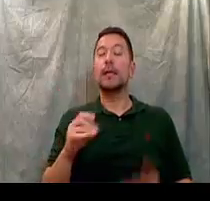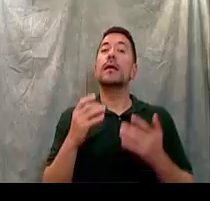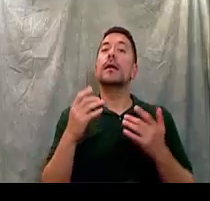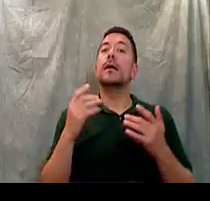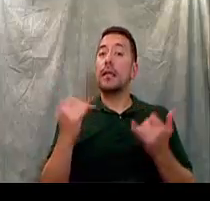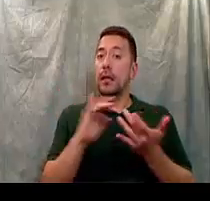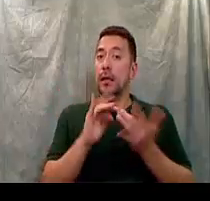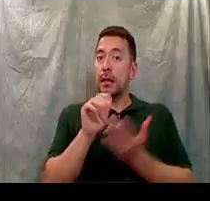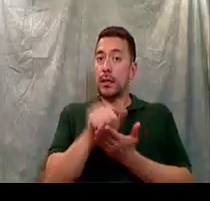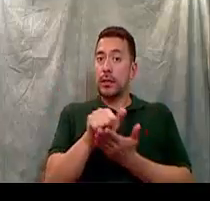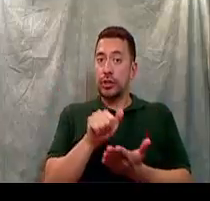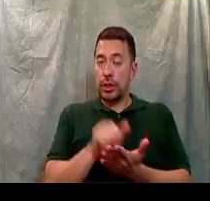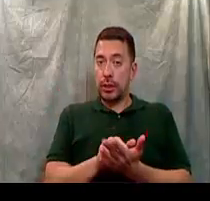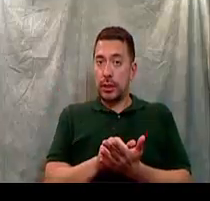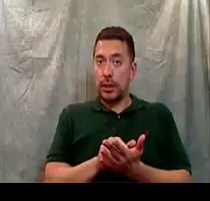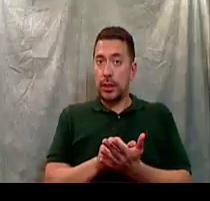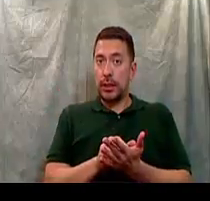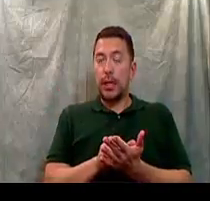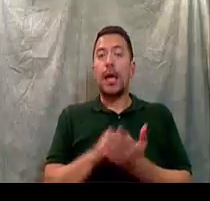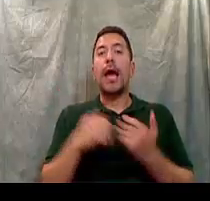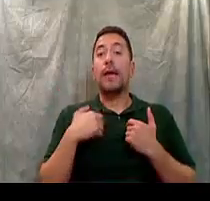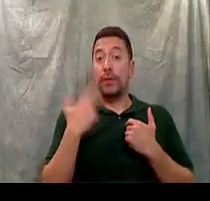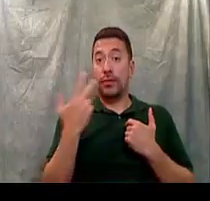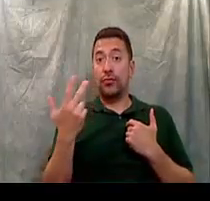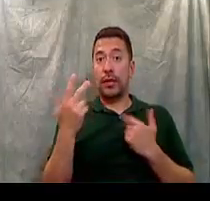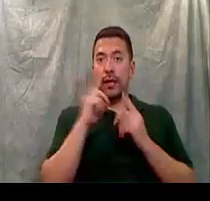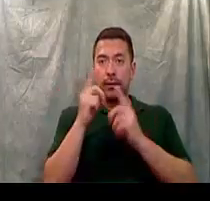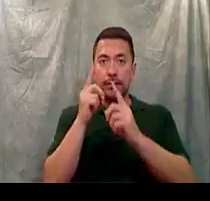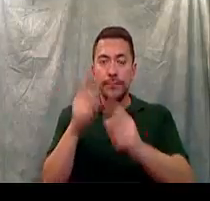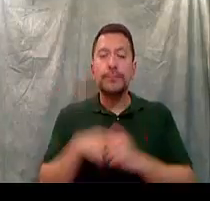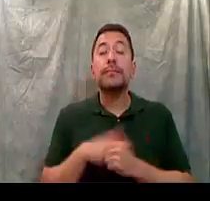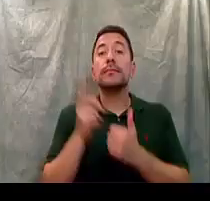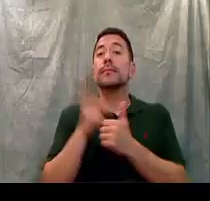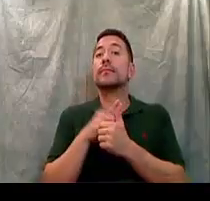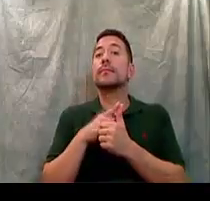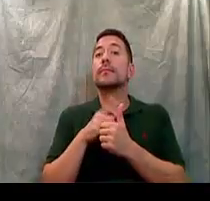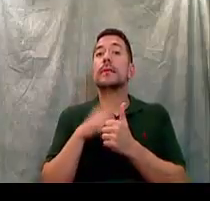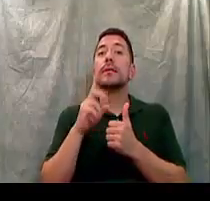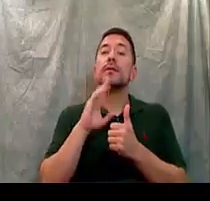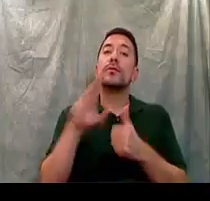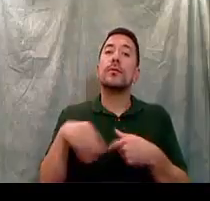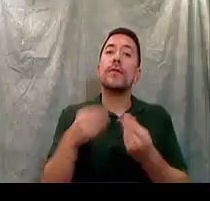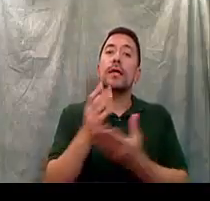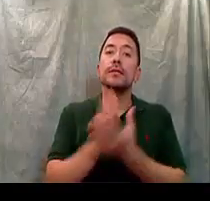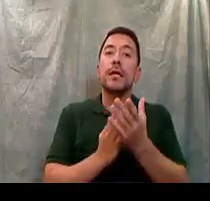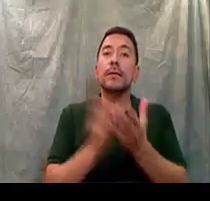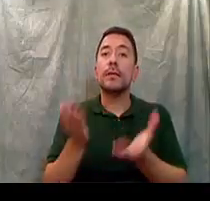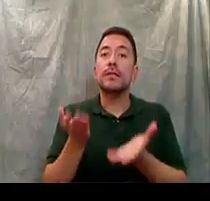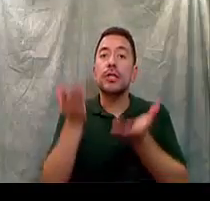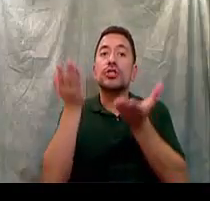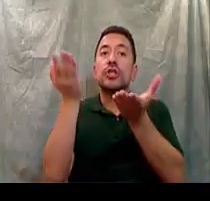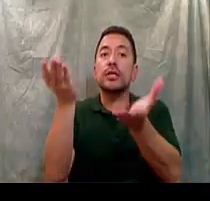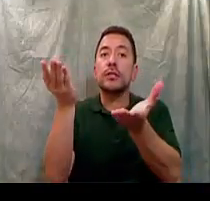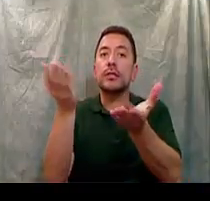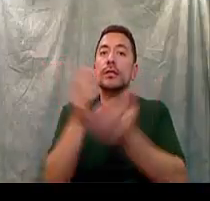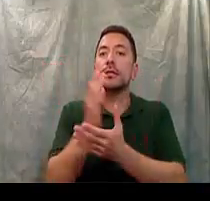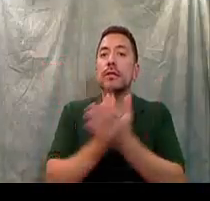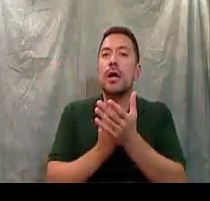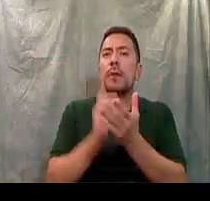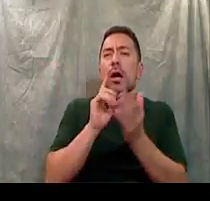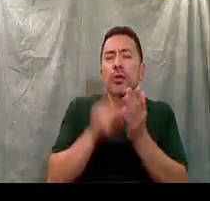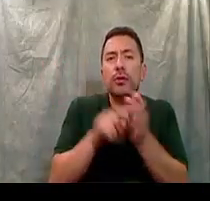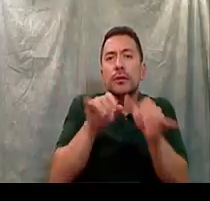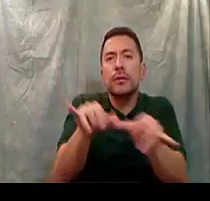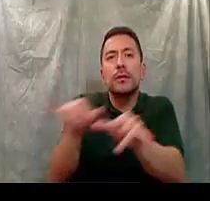session consists of 3 outcomes. The first one is to give you some suggestions on some trends that I noted in your